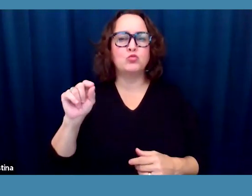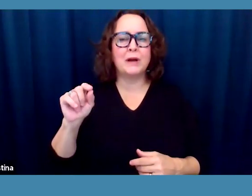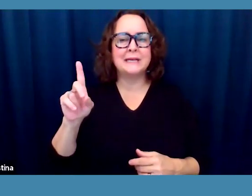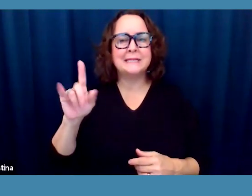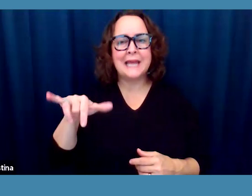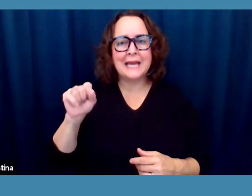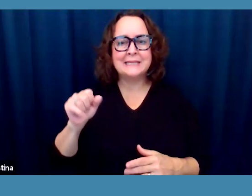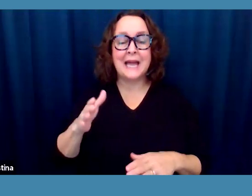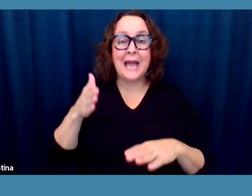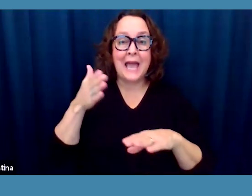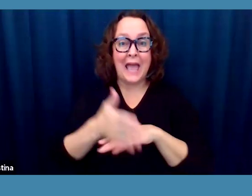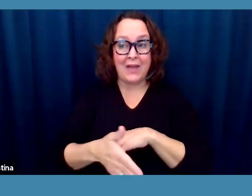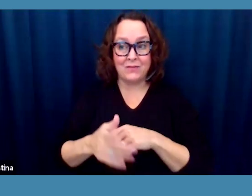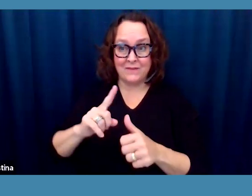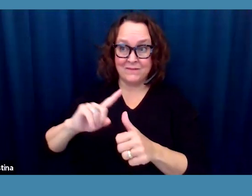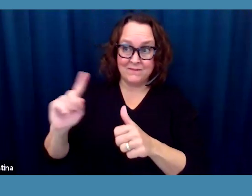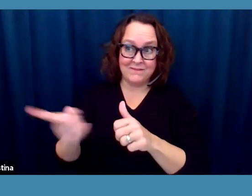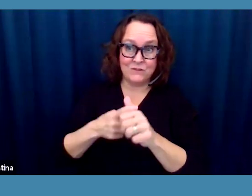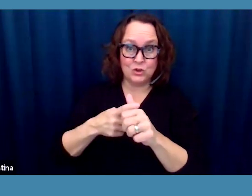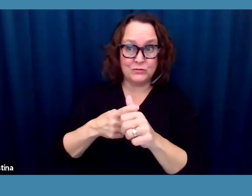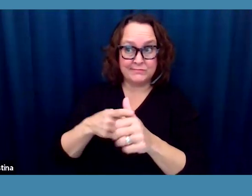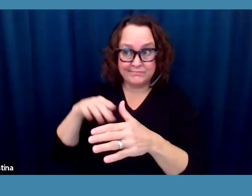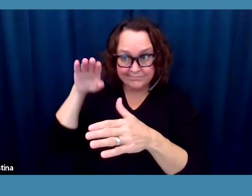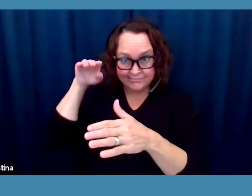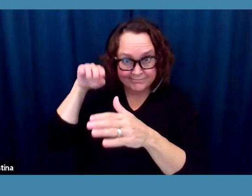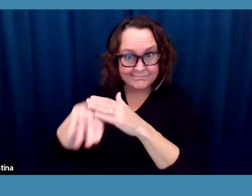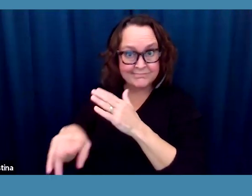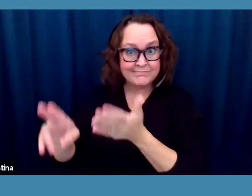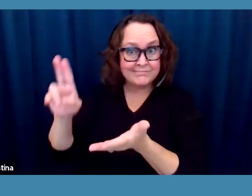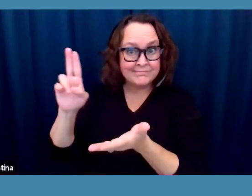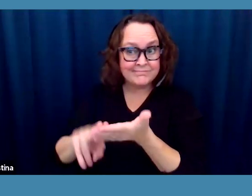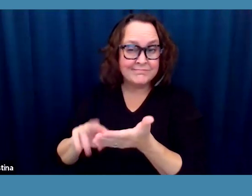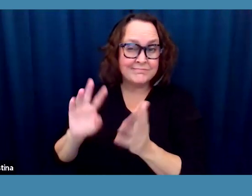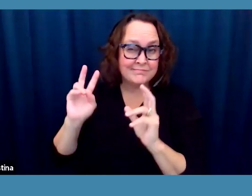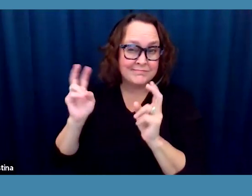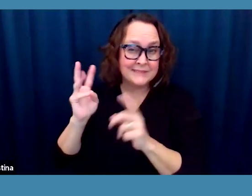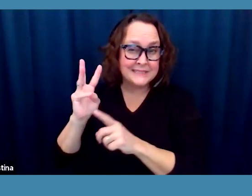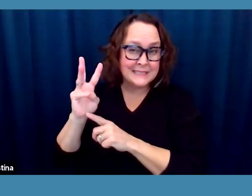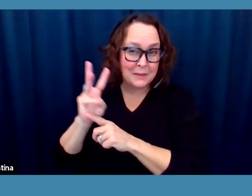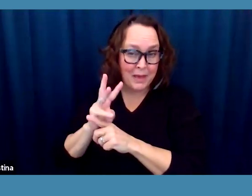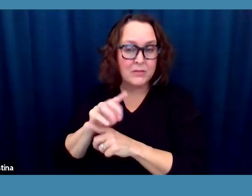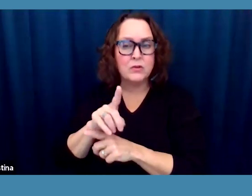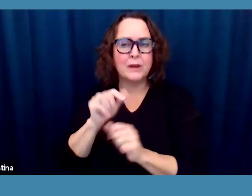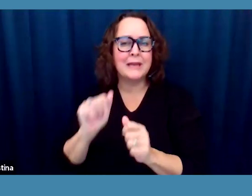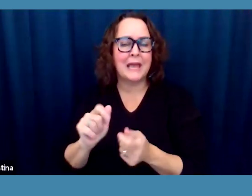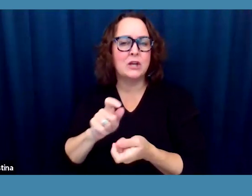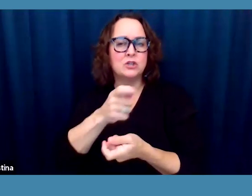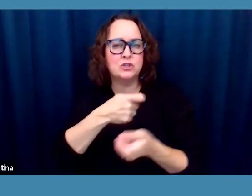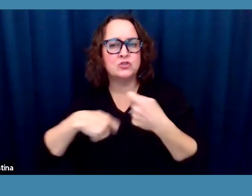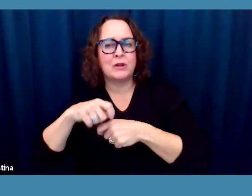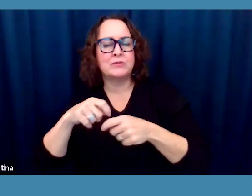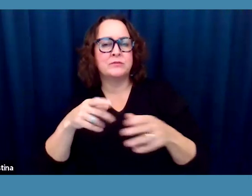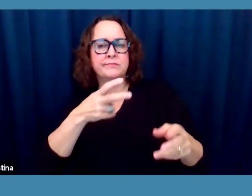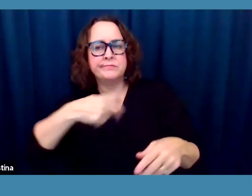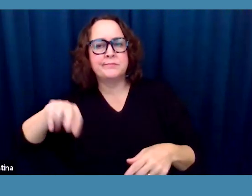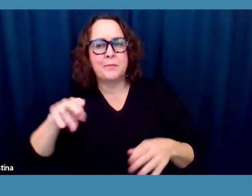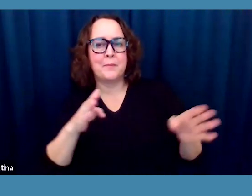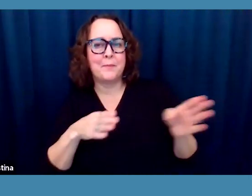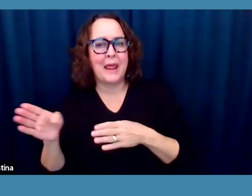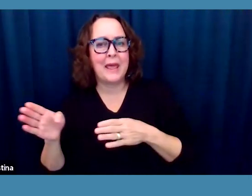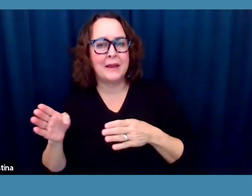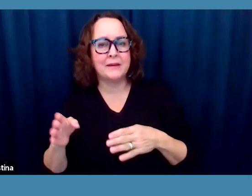are first enrolled onto the waiver, where you could make changes to which plan you want to be in. After